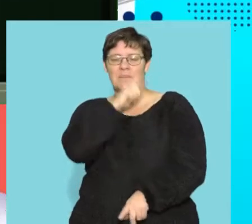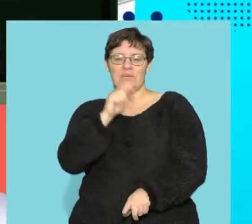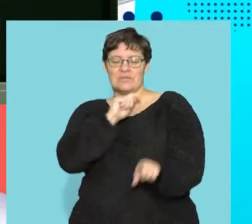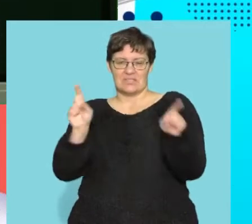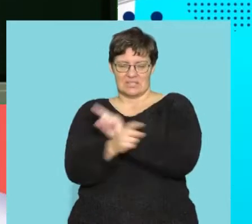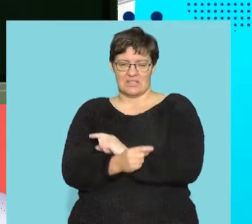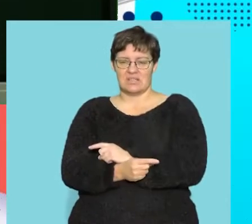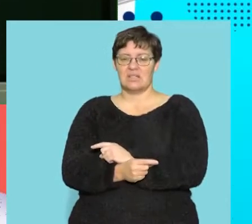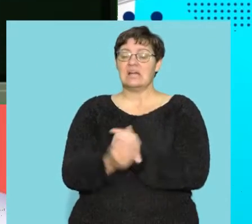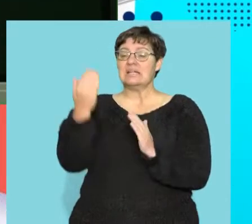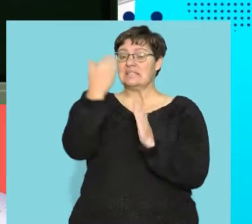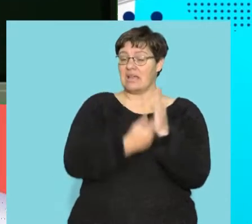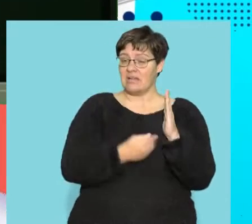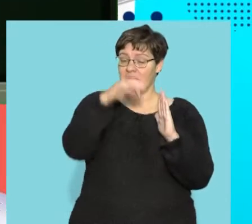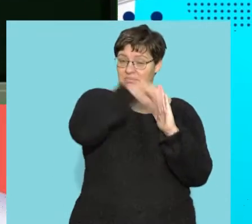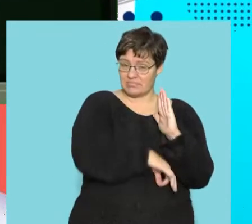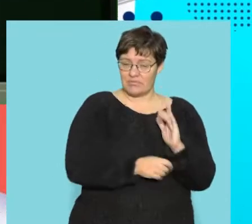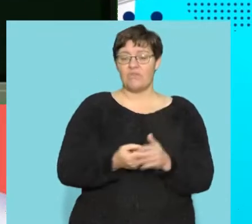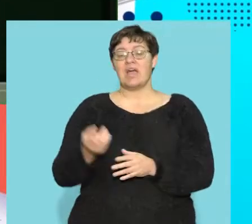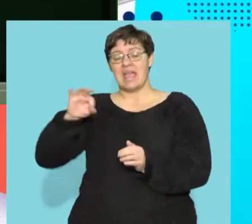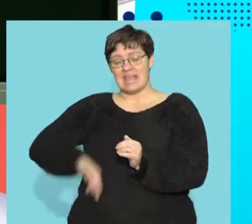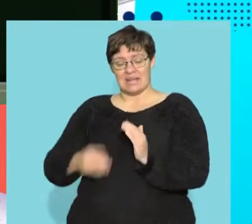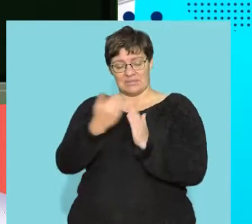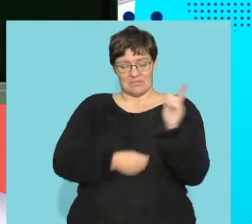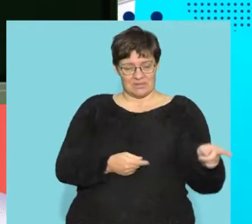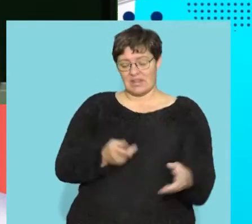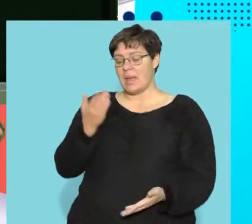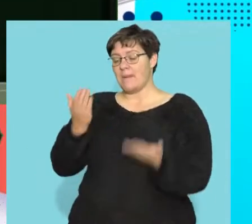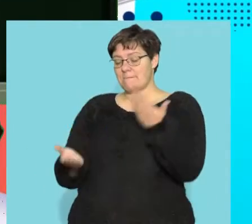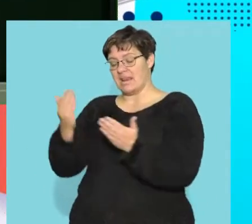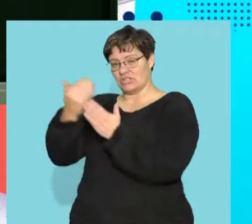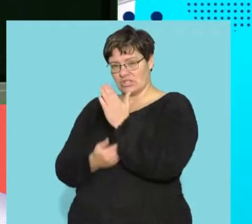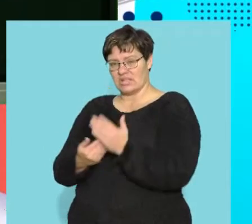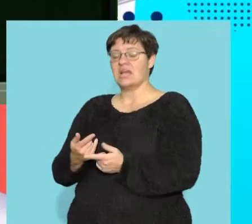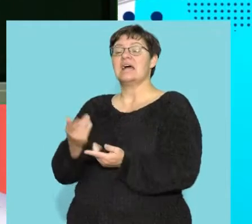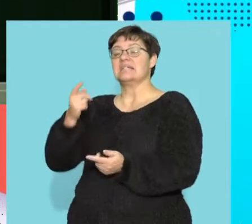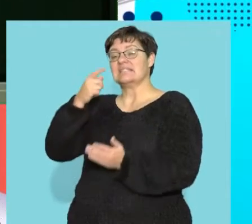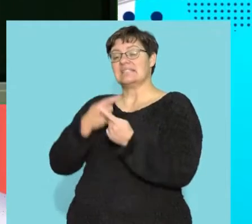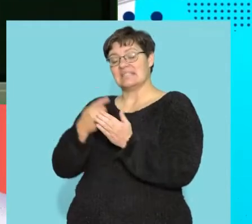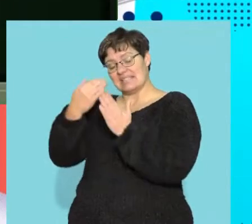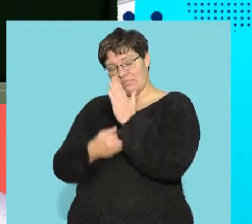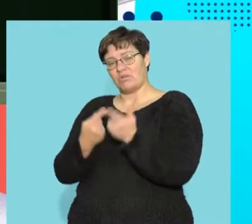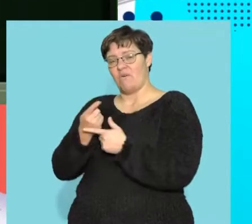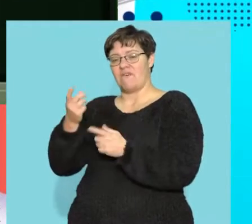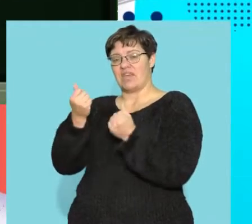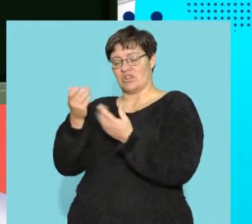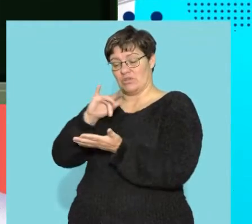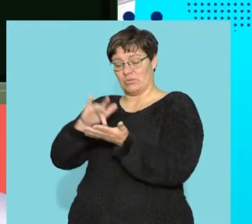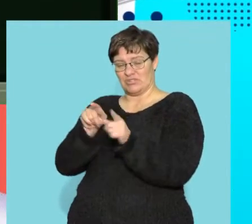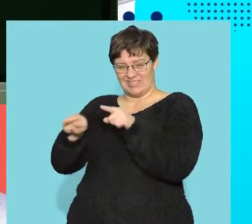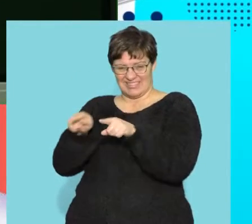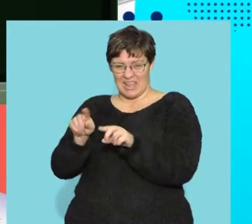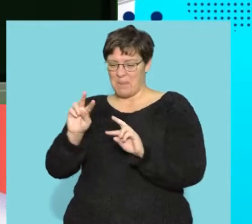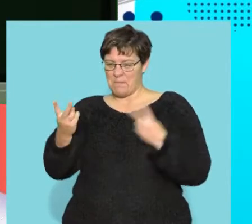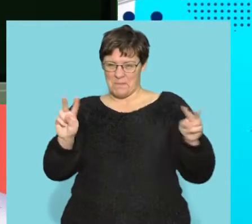interchangeably. Statement of comprehensive income, income statement. Balance sheet, statement of financial position.